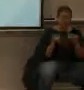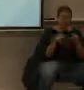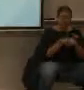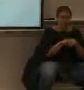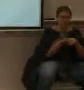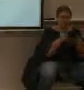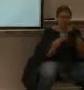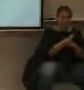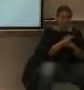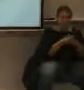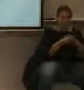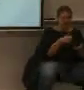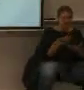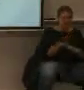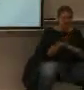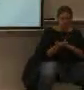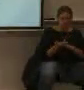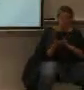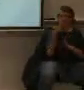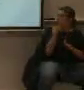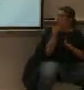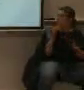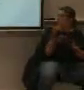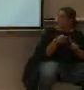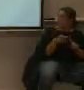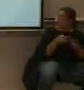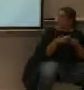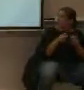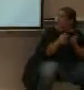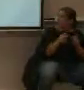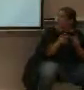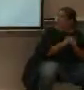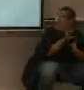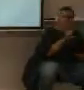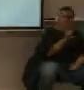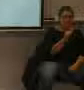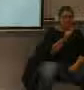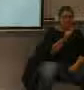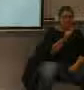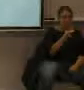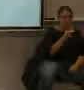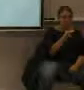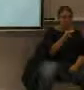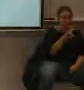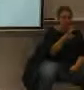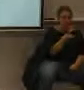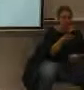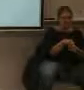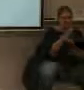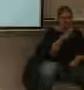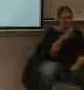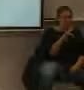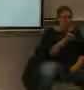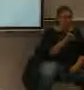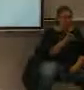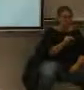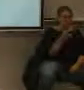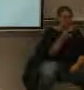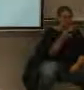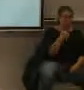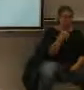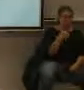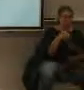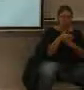the eggs will die. This is in particular a problem with the salmonids and in the Pacific Northwest, when they have